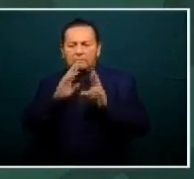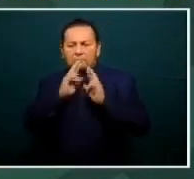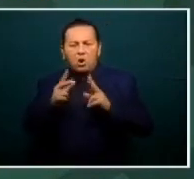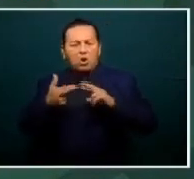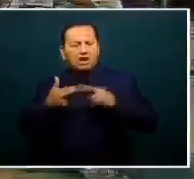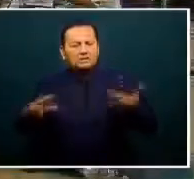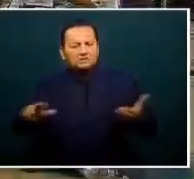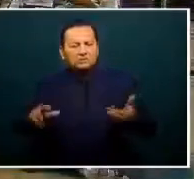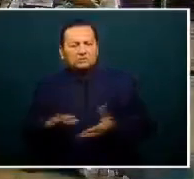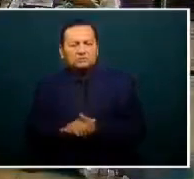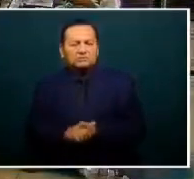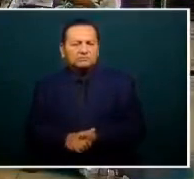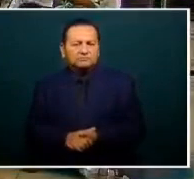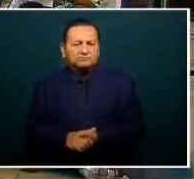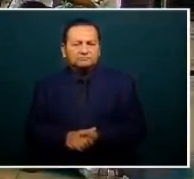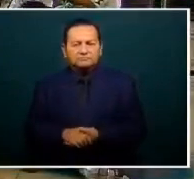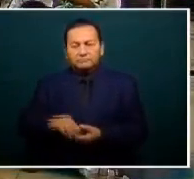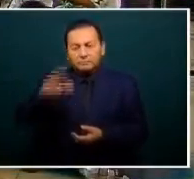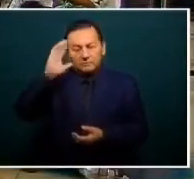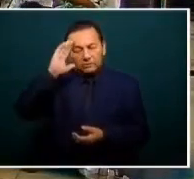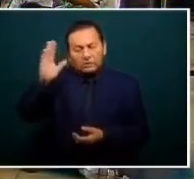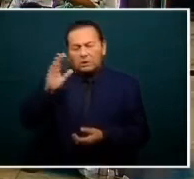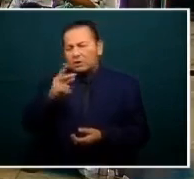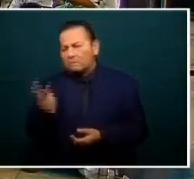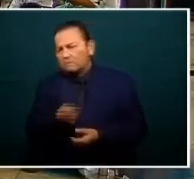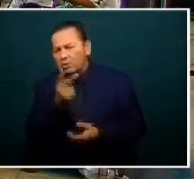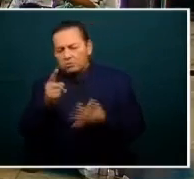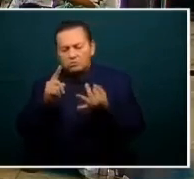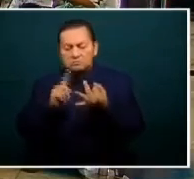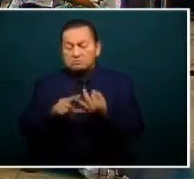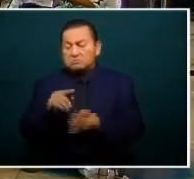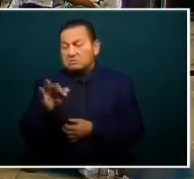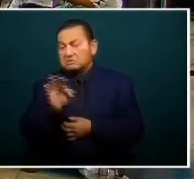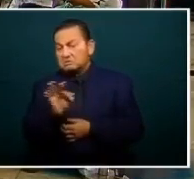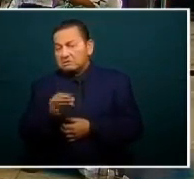We want to maintain a good relation with the U.S. government.